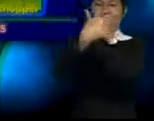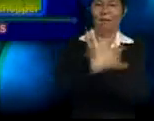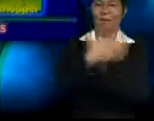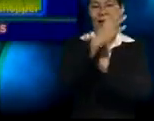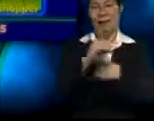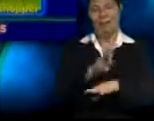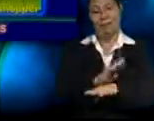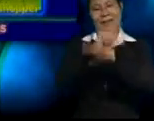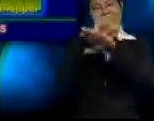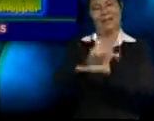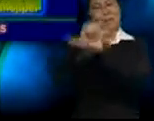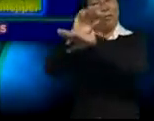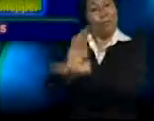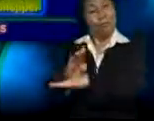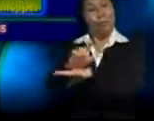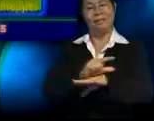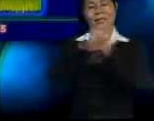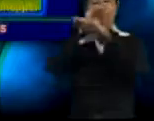and grasshoppers.